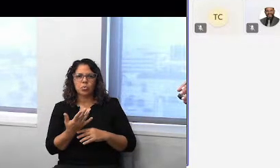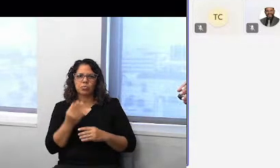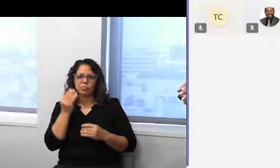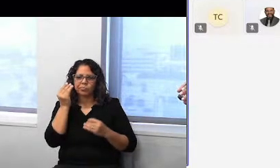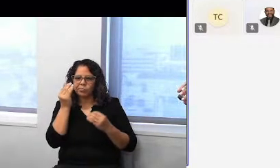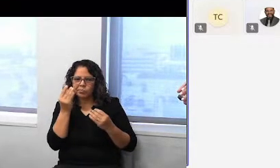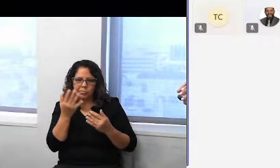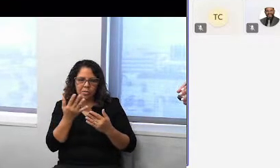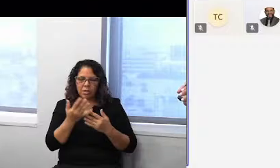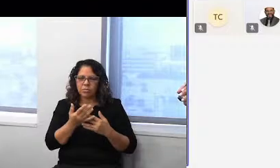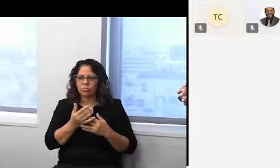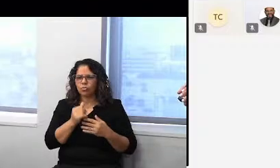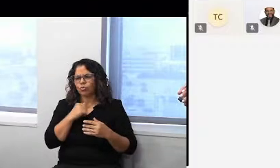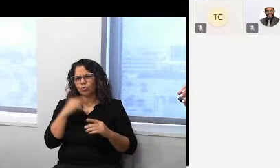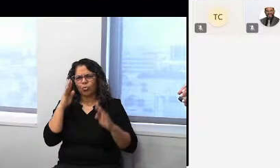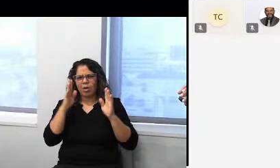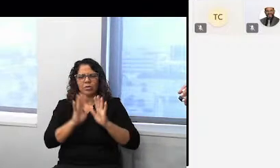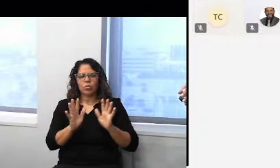excellent.